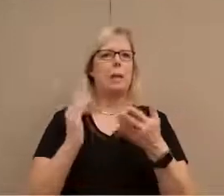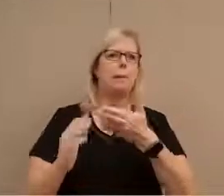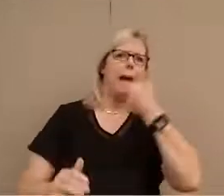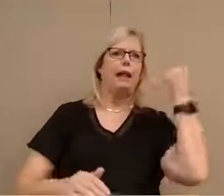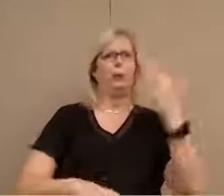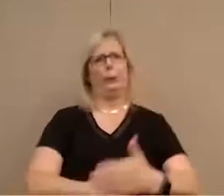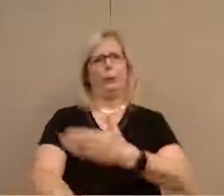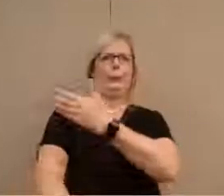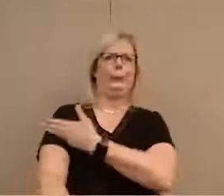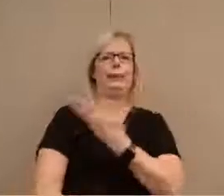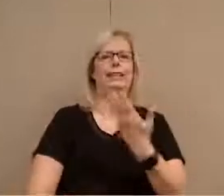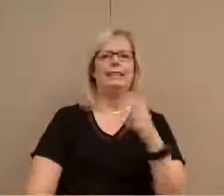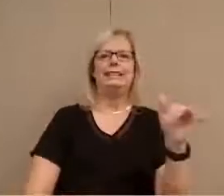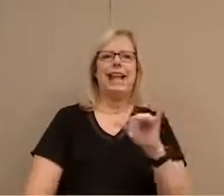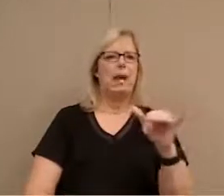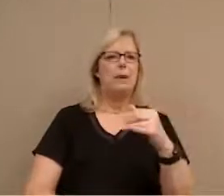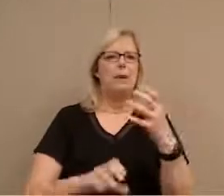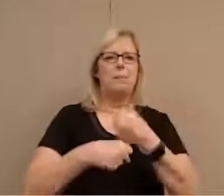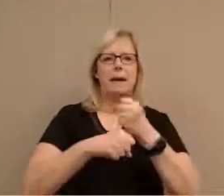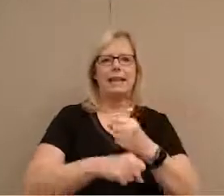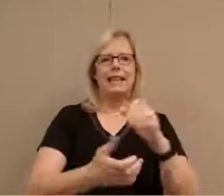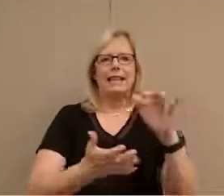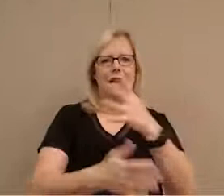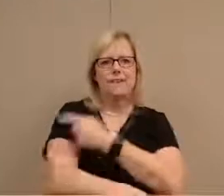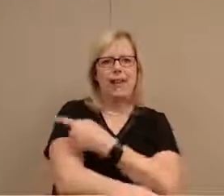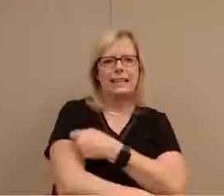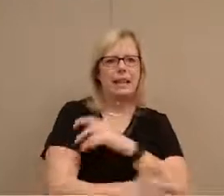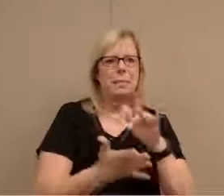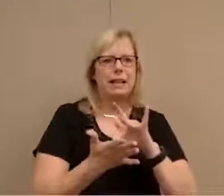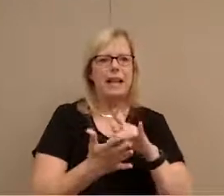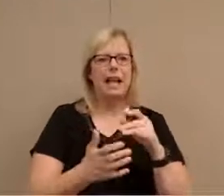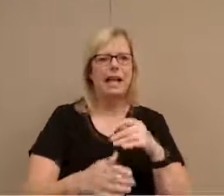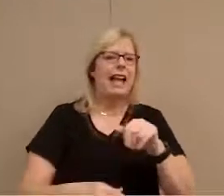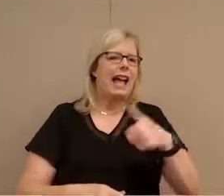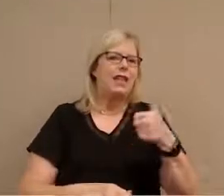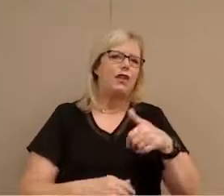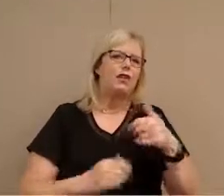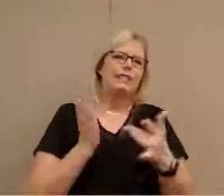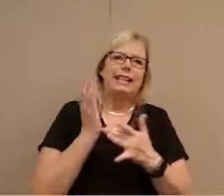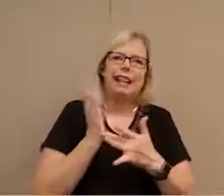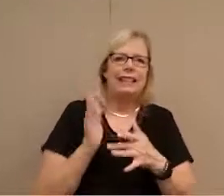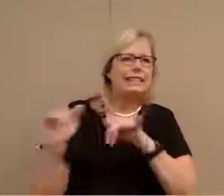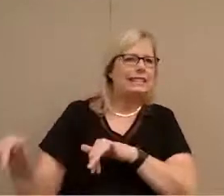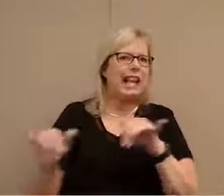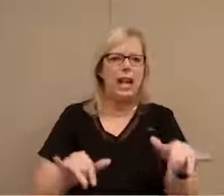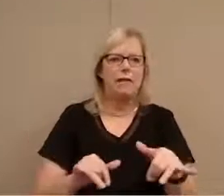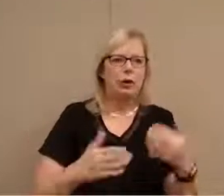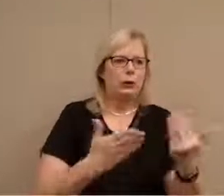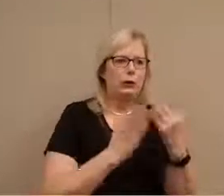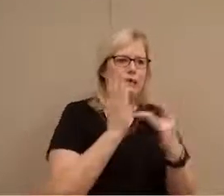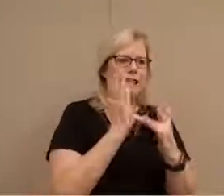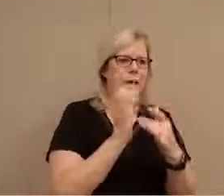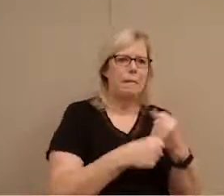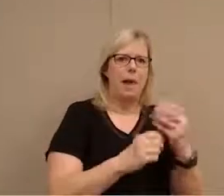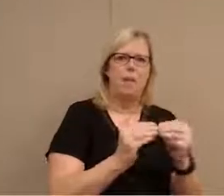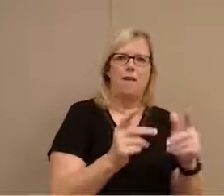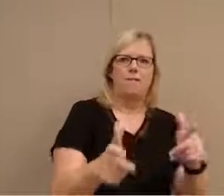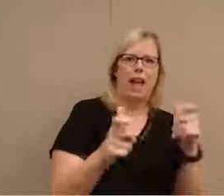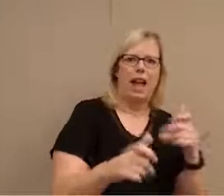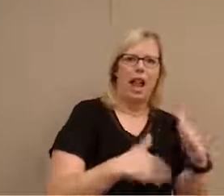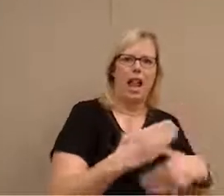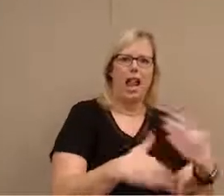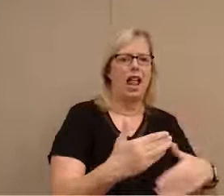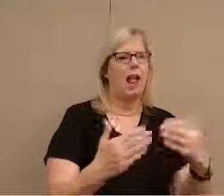same thing with vaccine manufacturing and medicine. It's just like any other technology. And we're very lucky that the